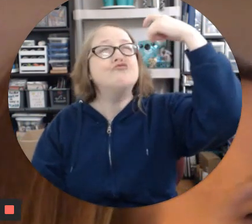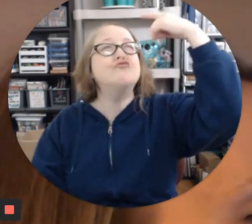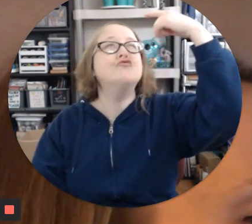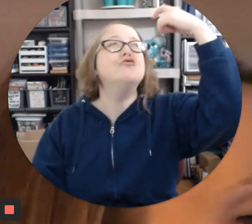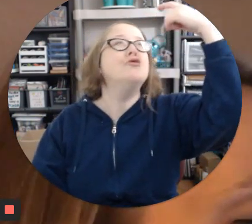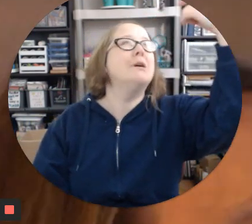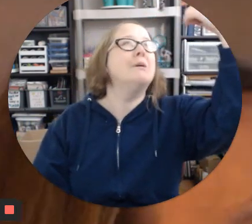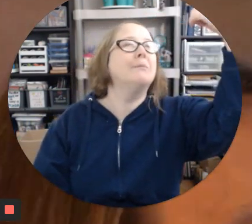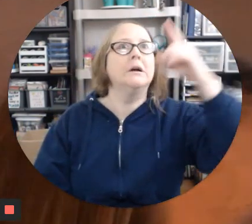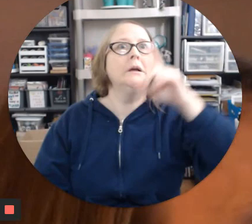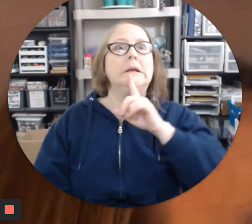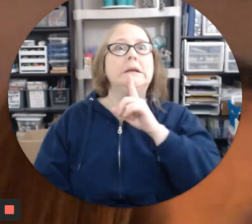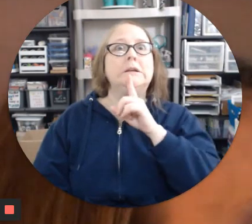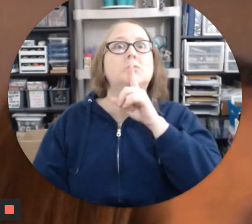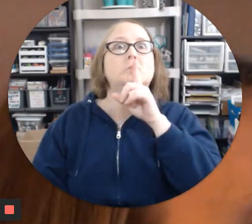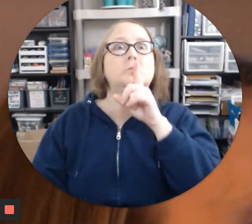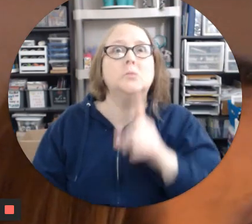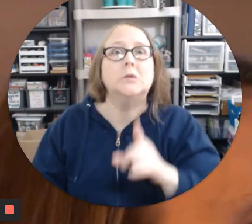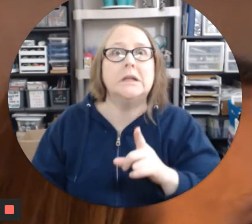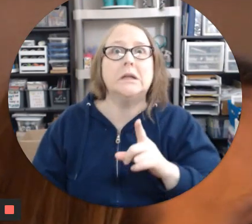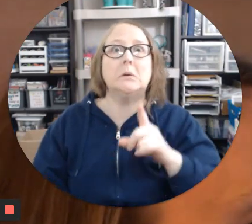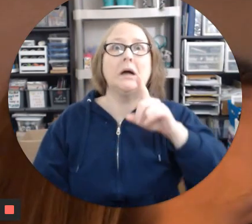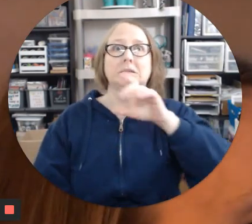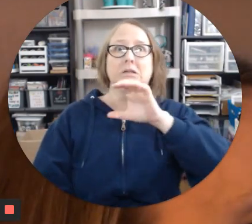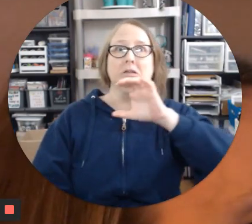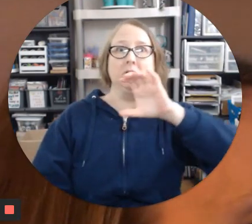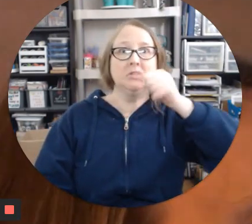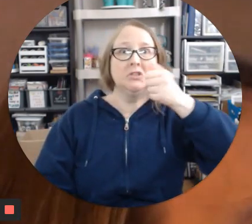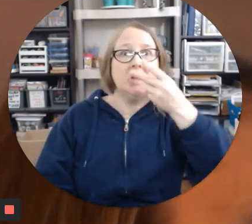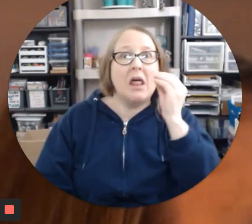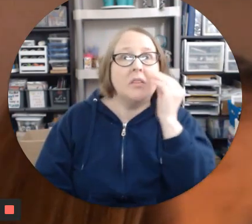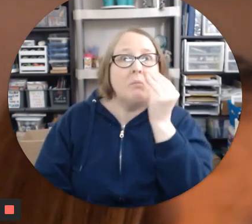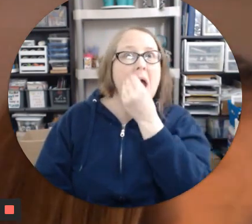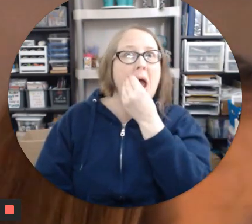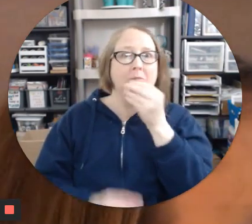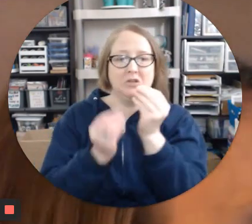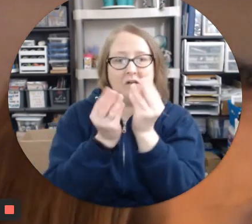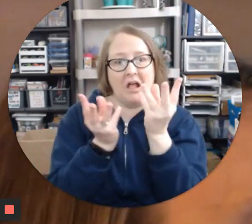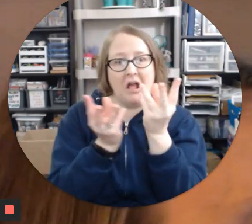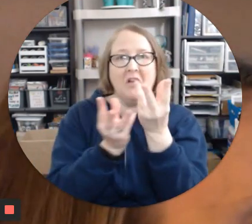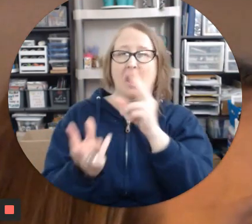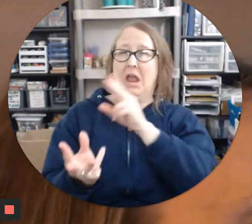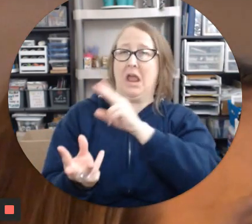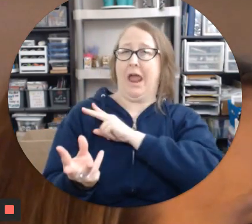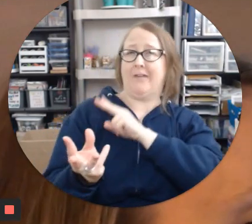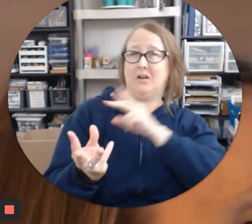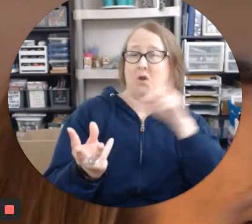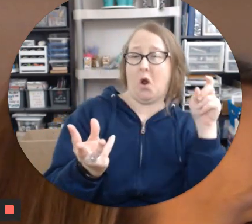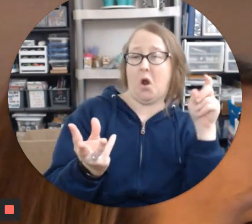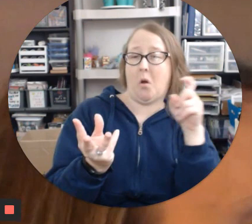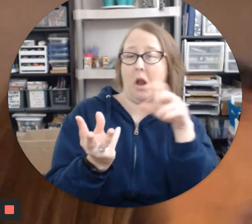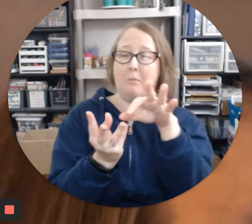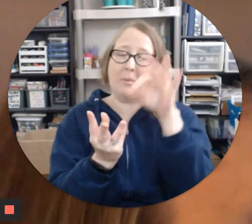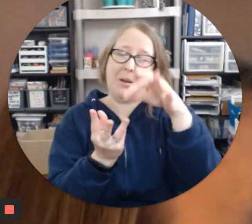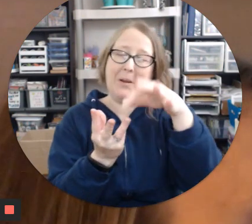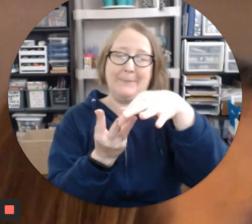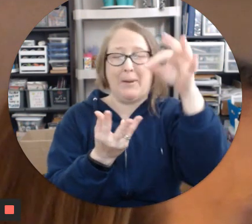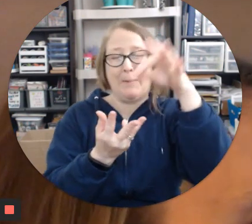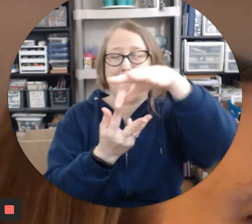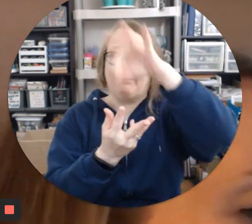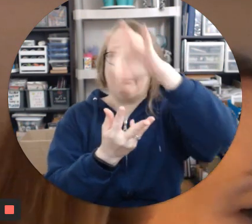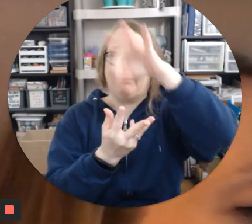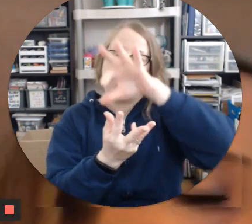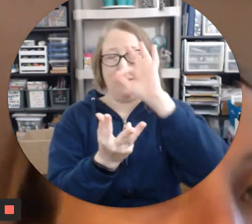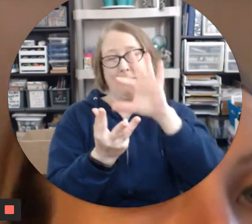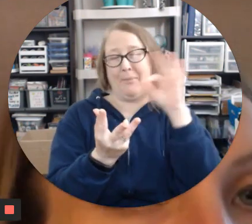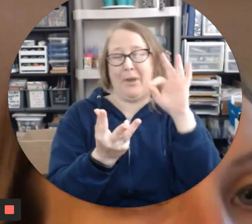really was a chrysanthemum. She sprouted leaves and petals. Victoria picked her and plucked the leaves and petals one by one until there was nothing